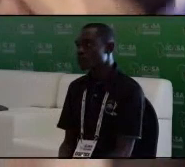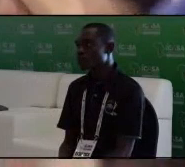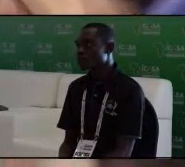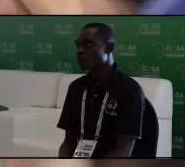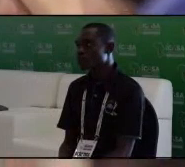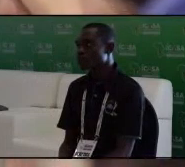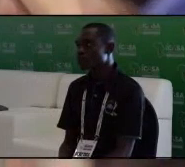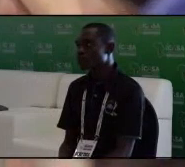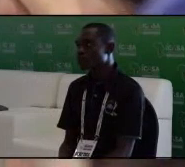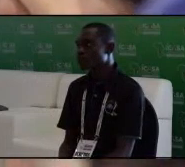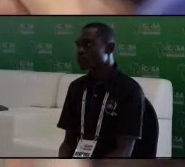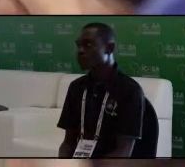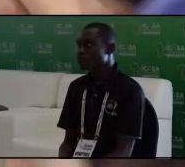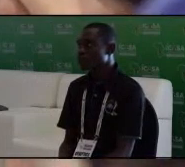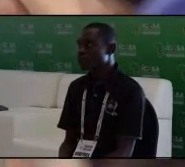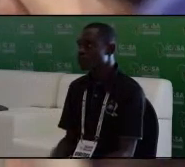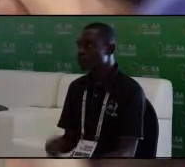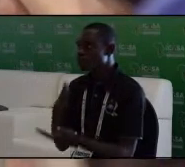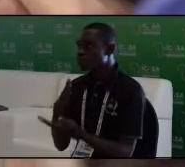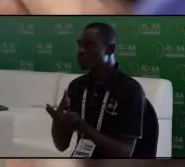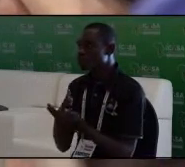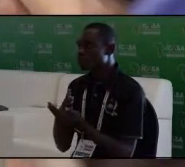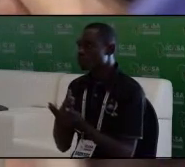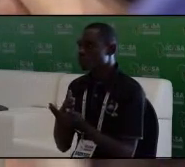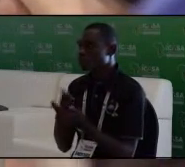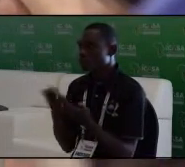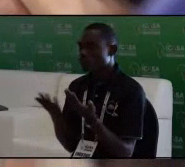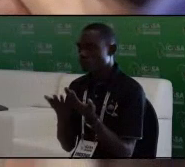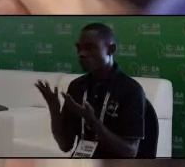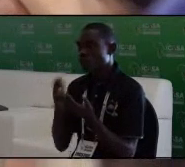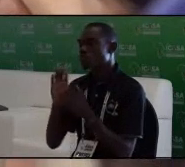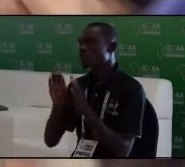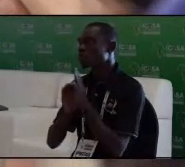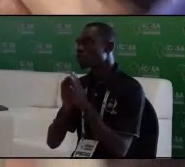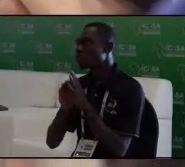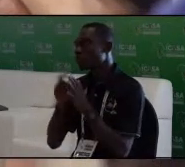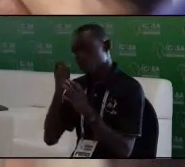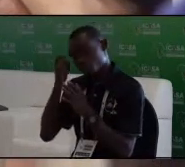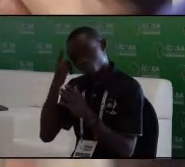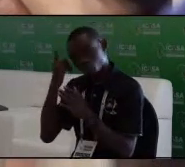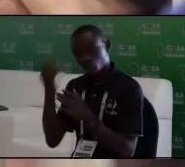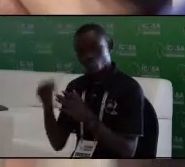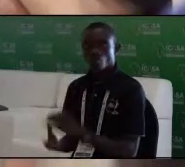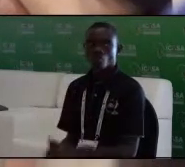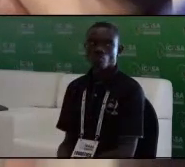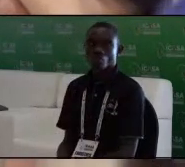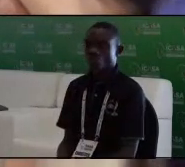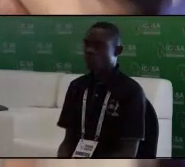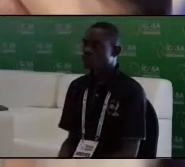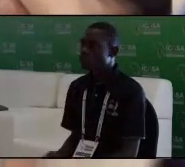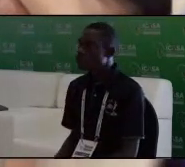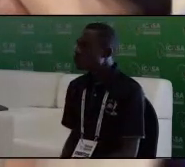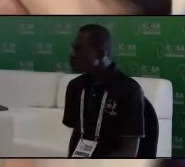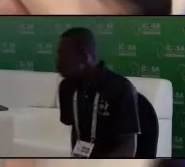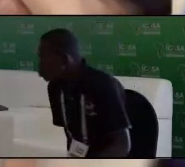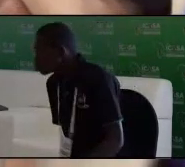So less time for us to speak and time for us to hear from the countries and their experiences doing this. Karen,